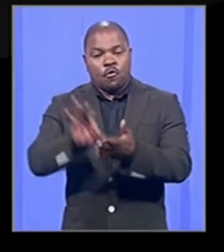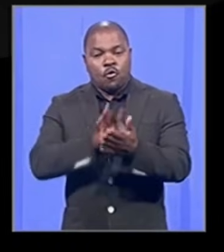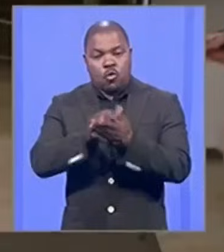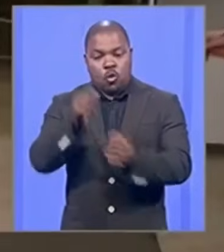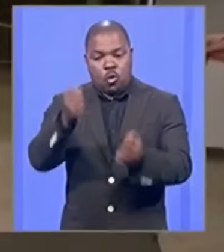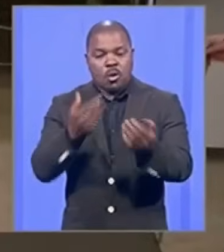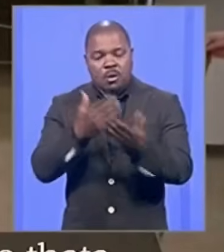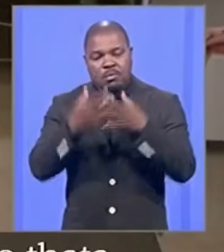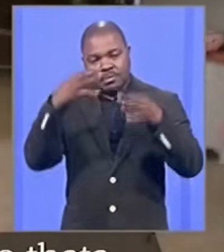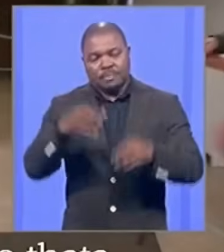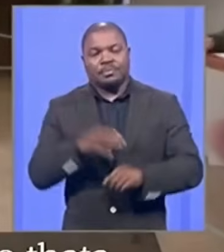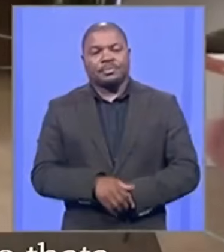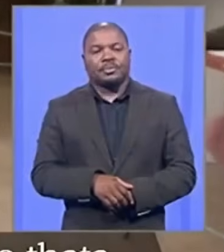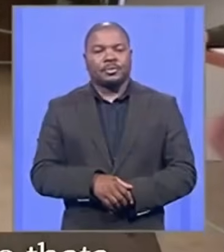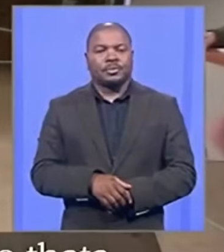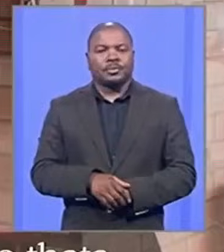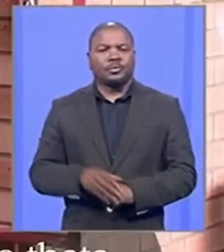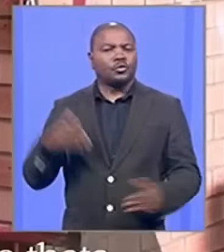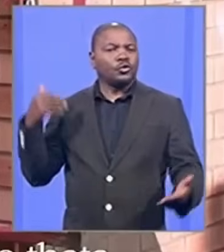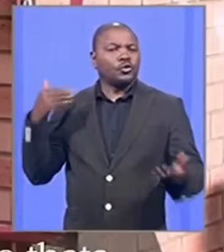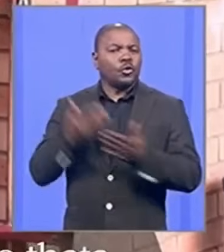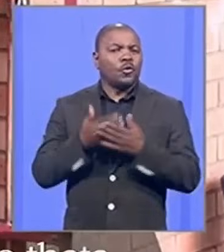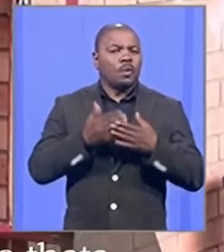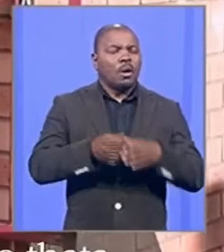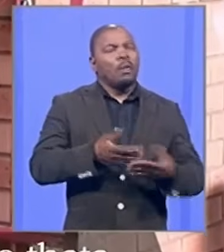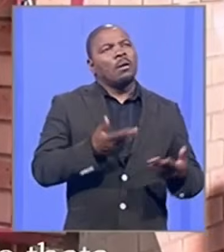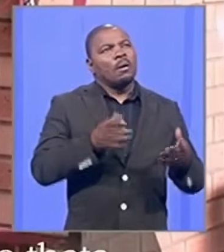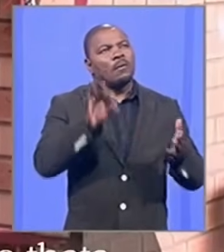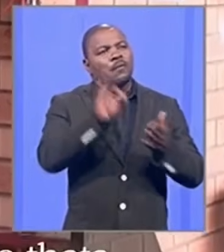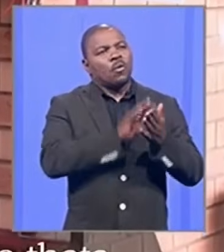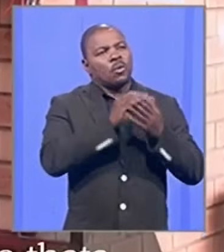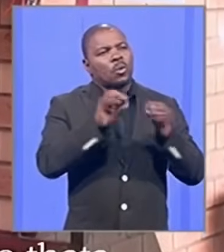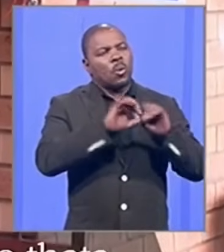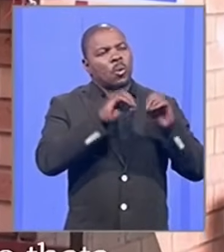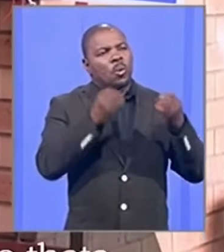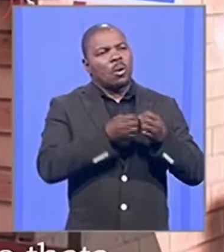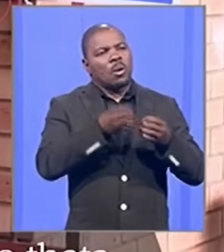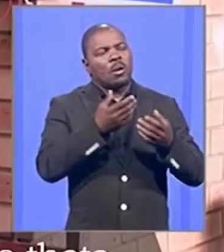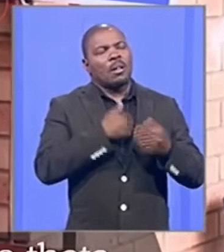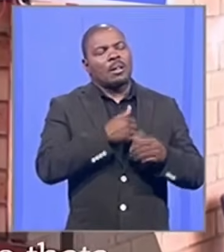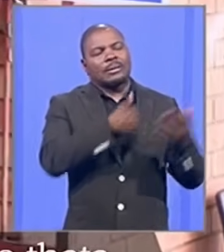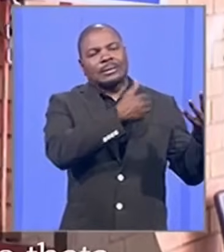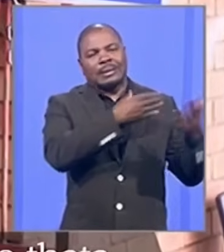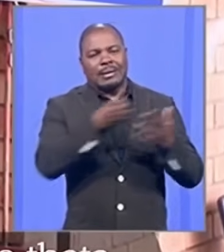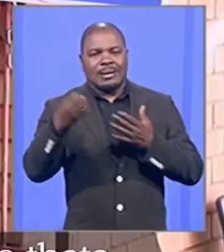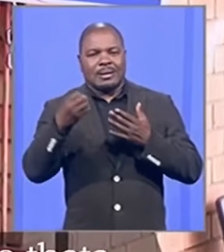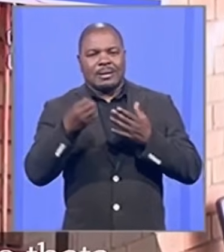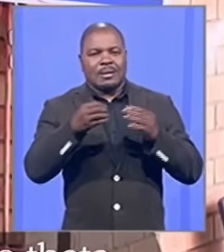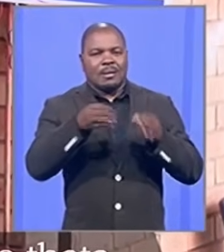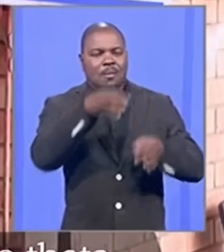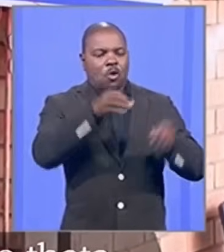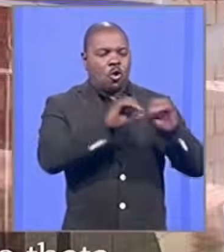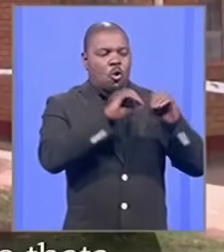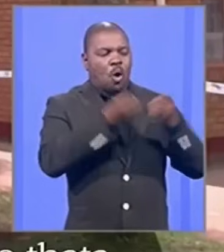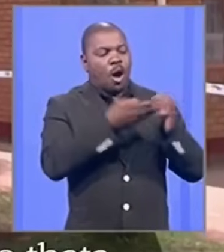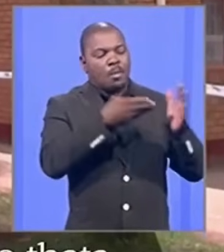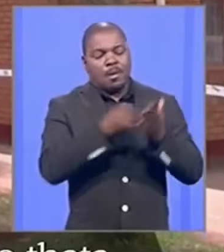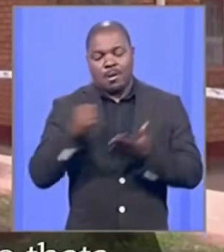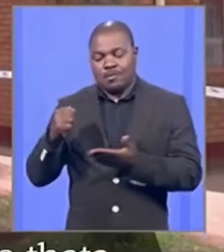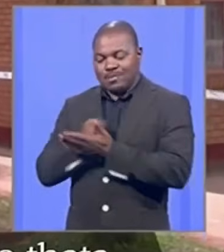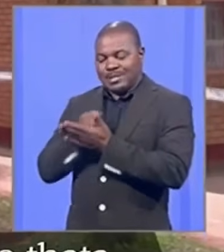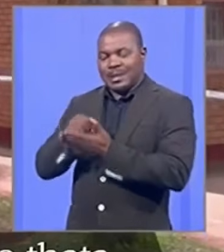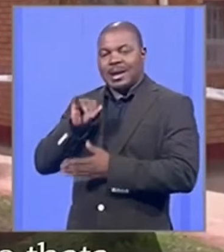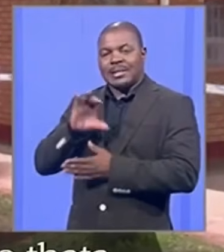requisite sanctions. Go fitlha ga jaana go na le makoko a le 160 a setseng a ikwadiseditse ditlhopho le IEC mme